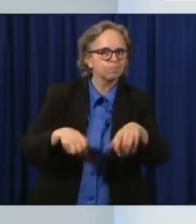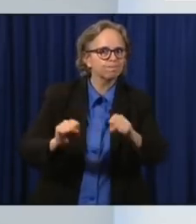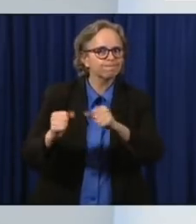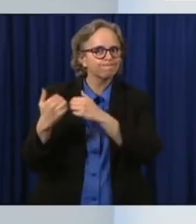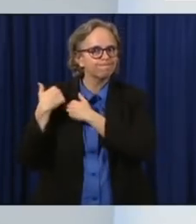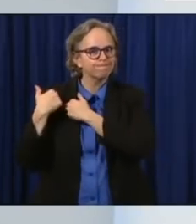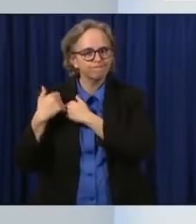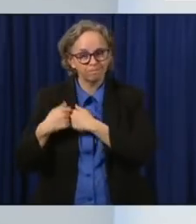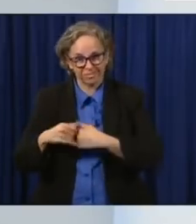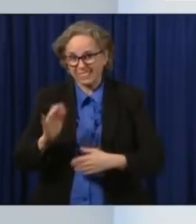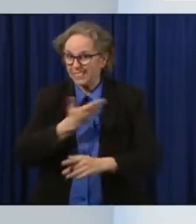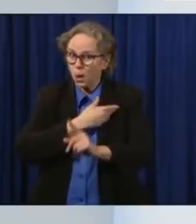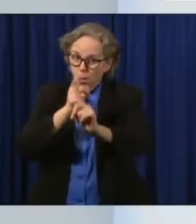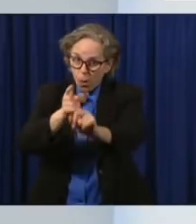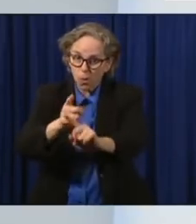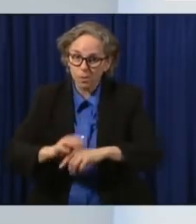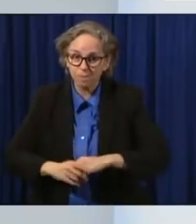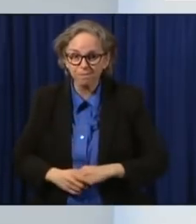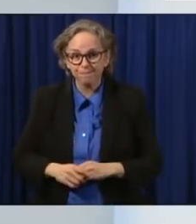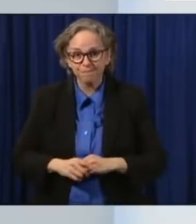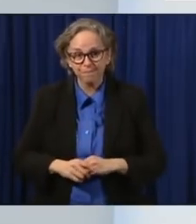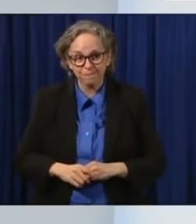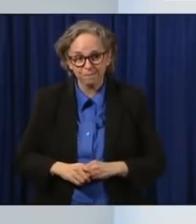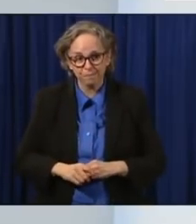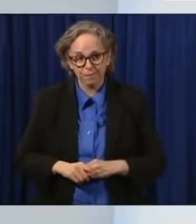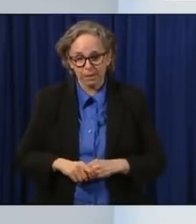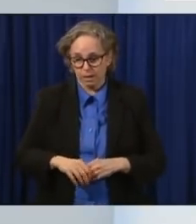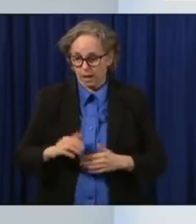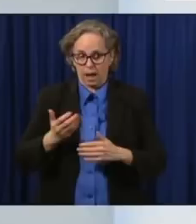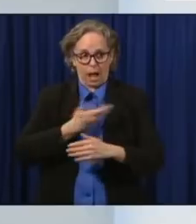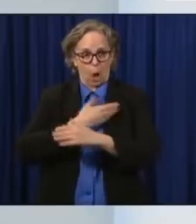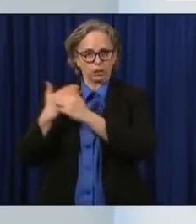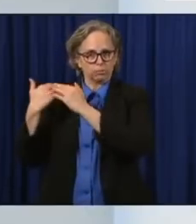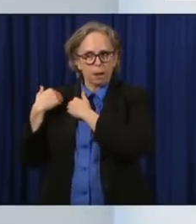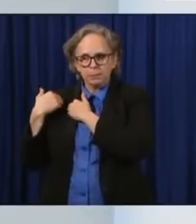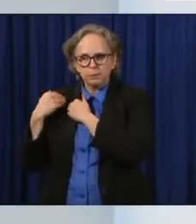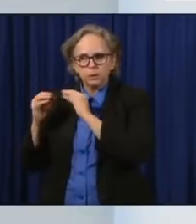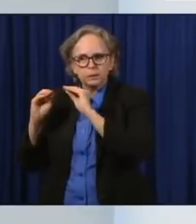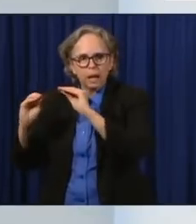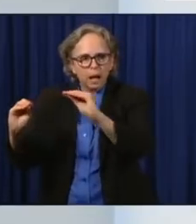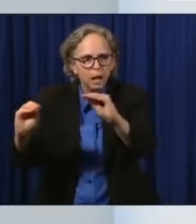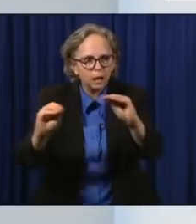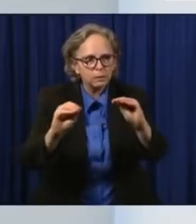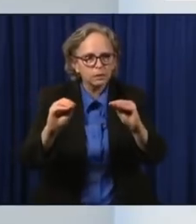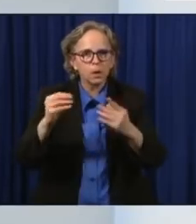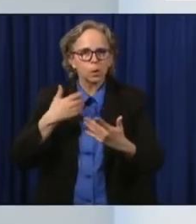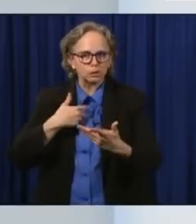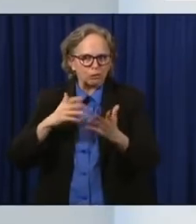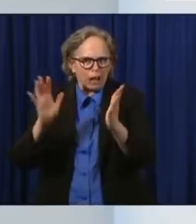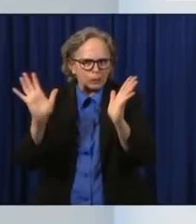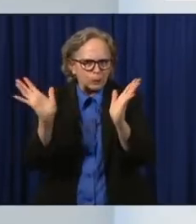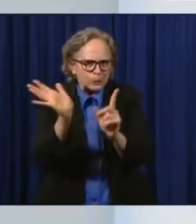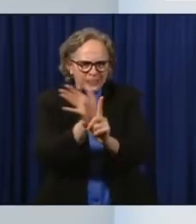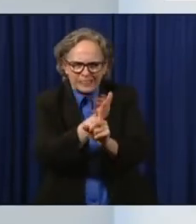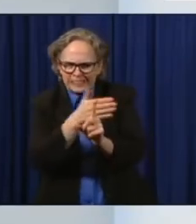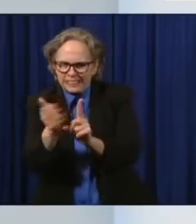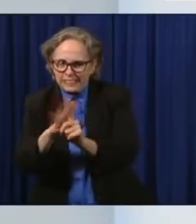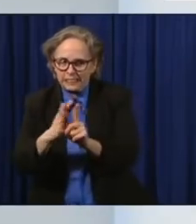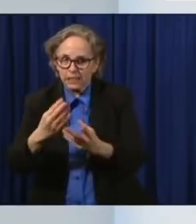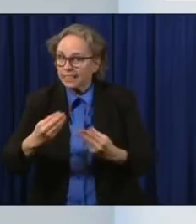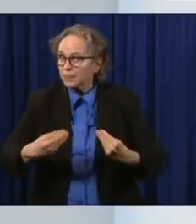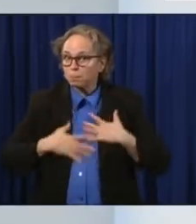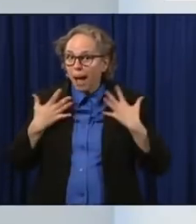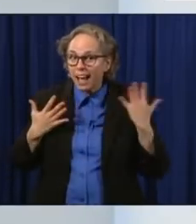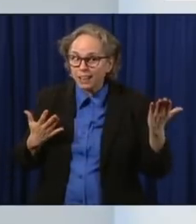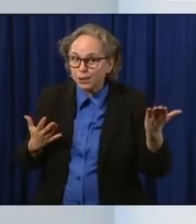to hopefully educate, persuade, maybe even inspire on occasion people to do the right thing by